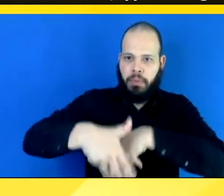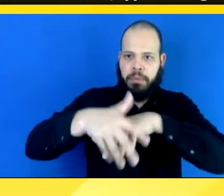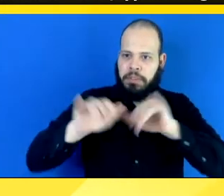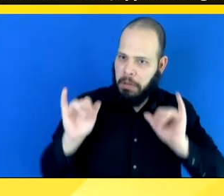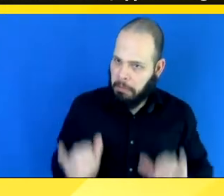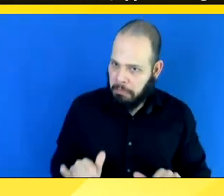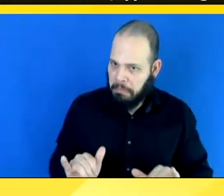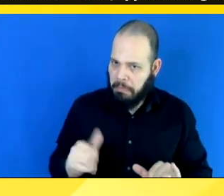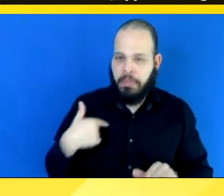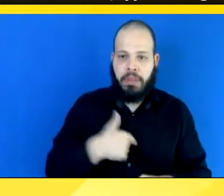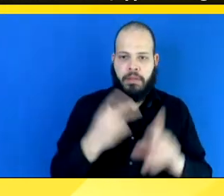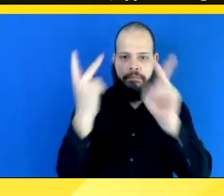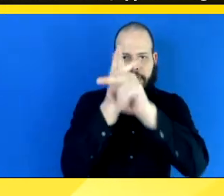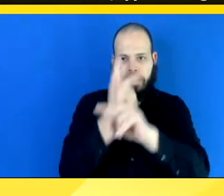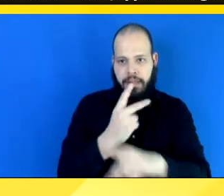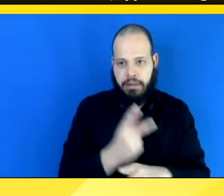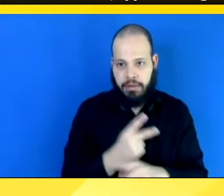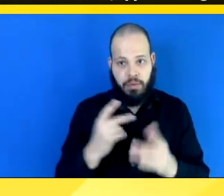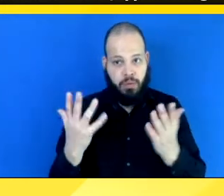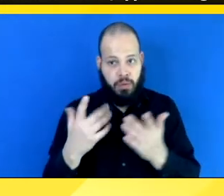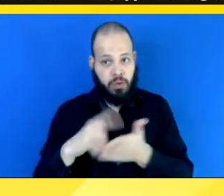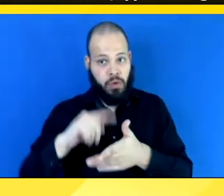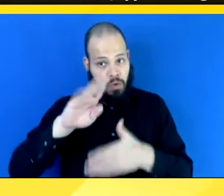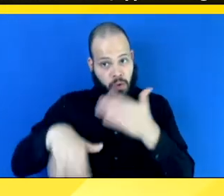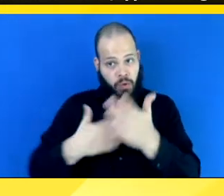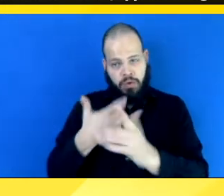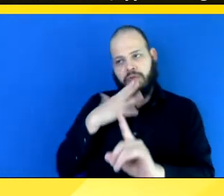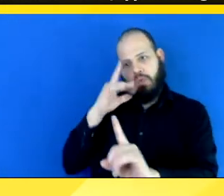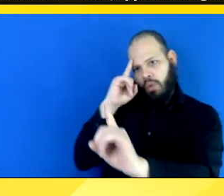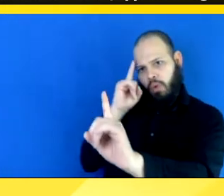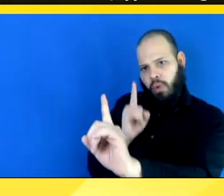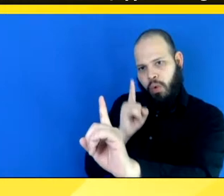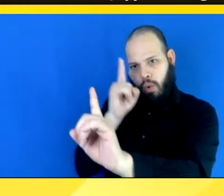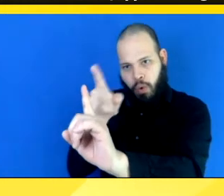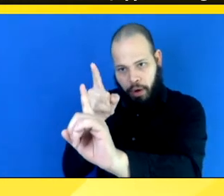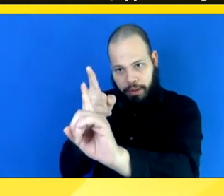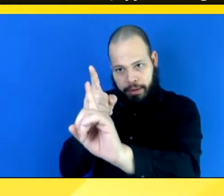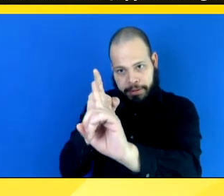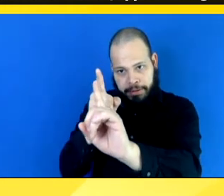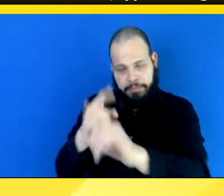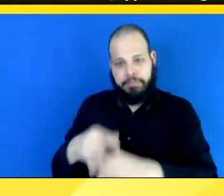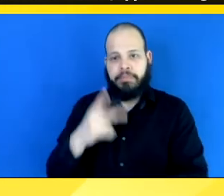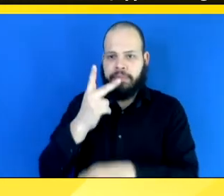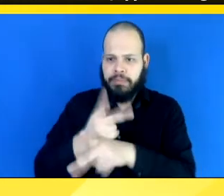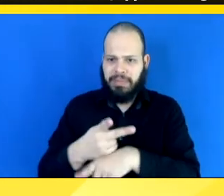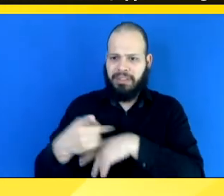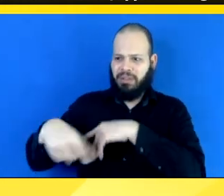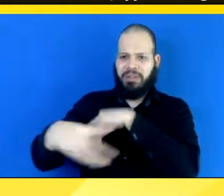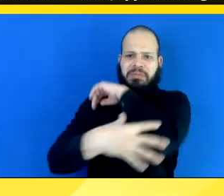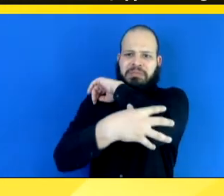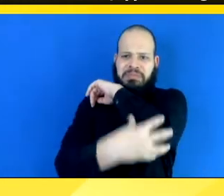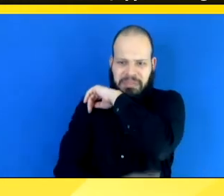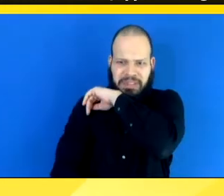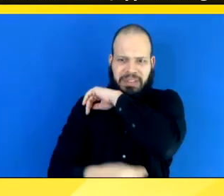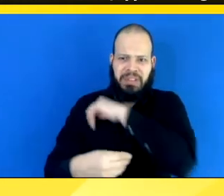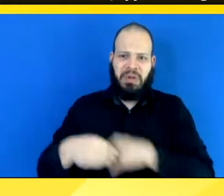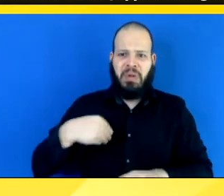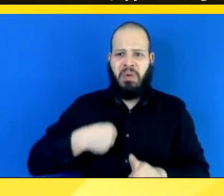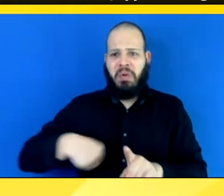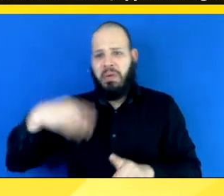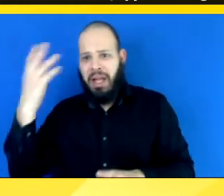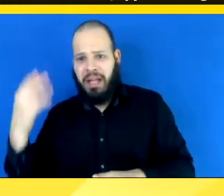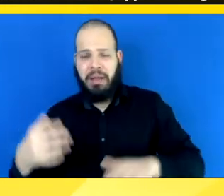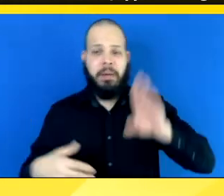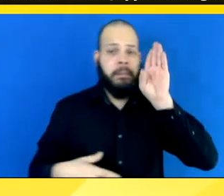that the whole goal of racism is to keep the poor white masses and poor black masses and brown masses separated. And if we